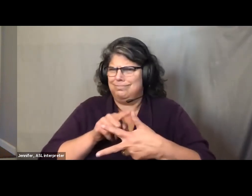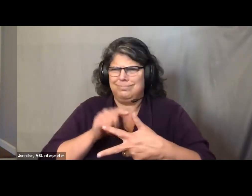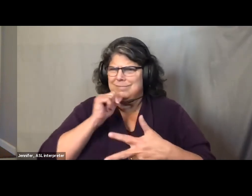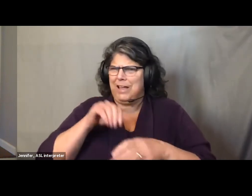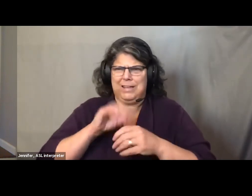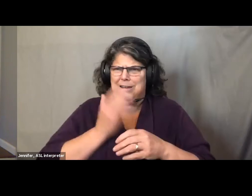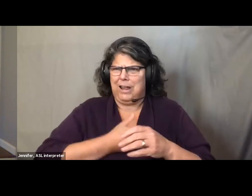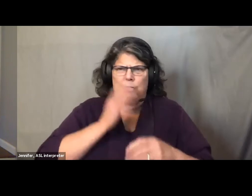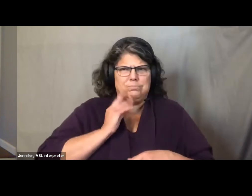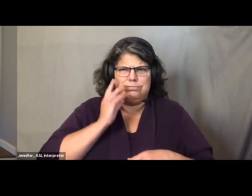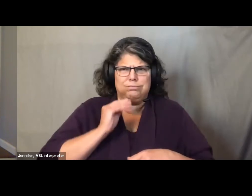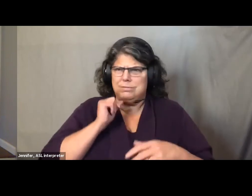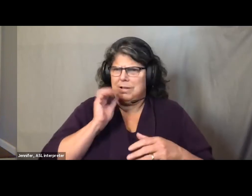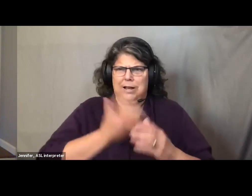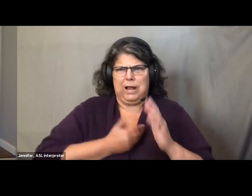toolbox.